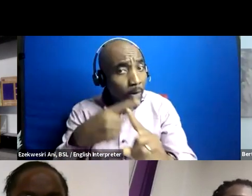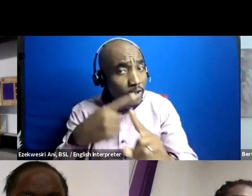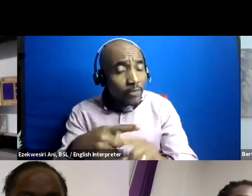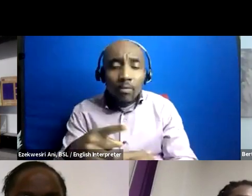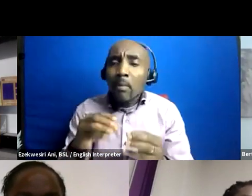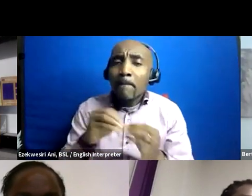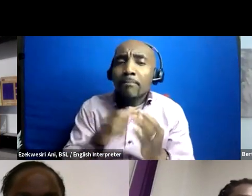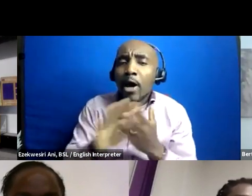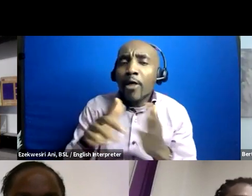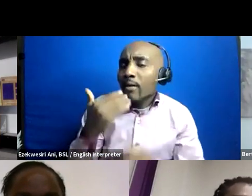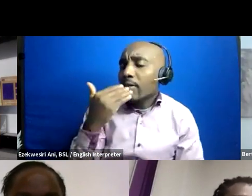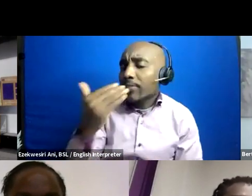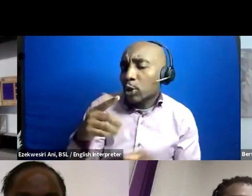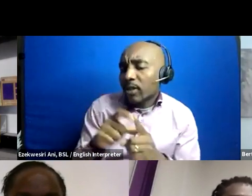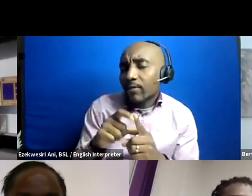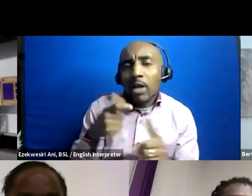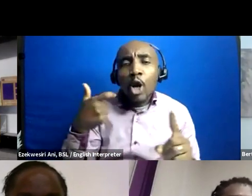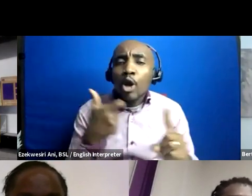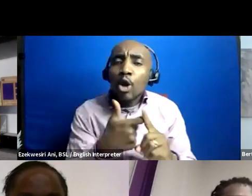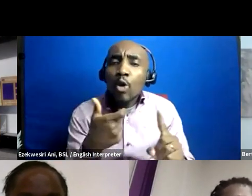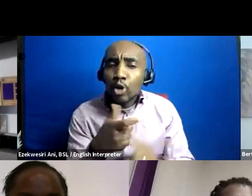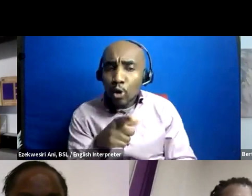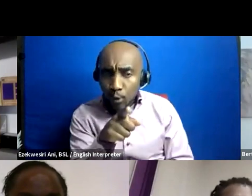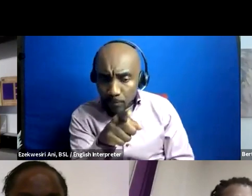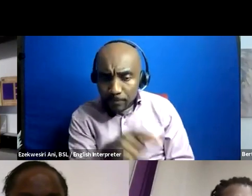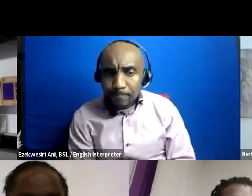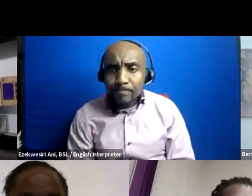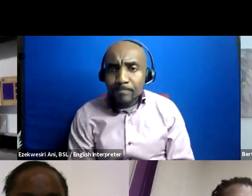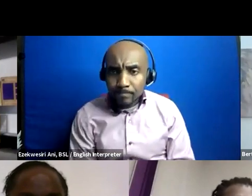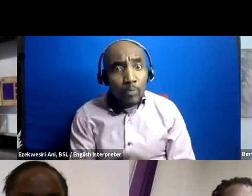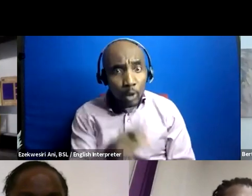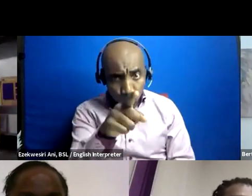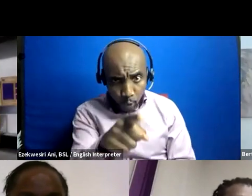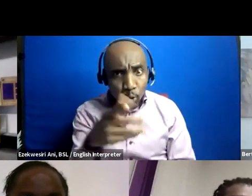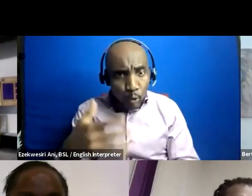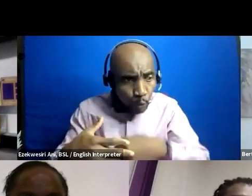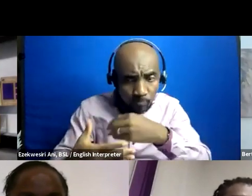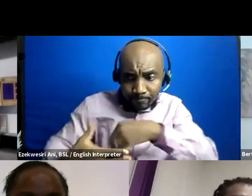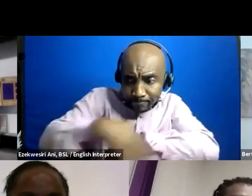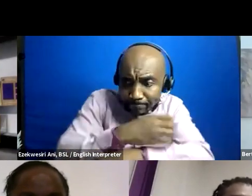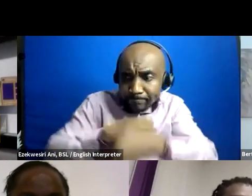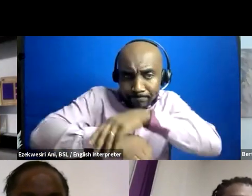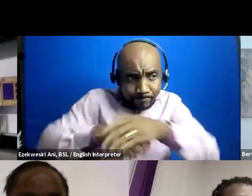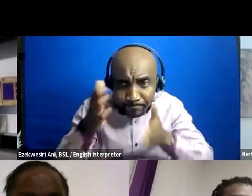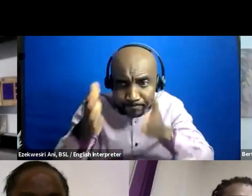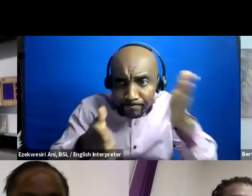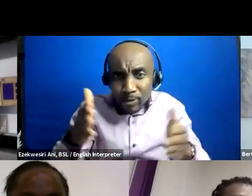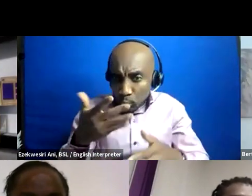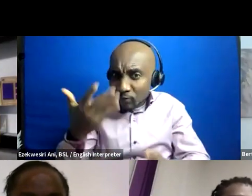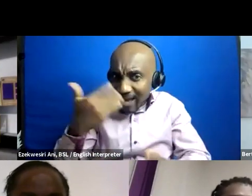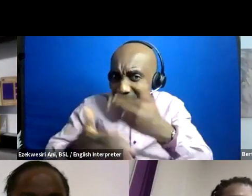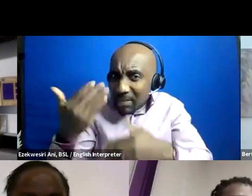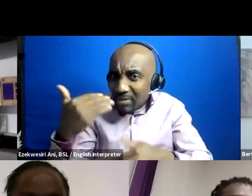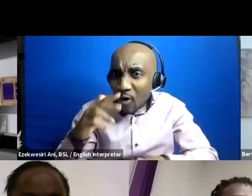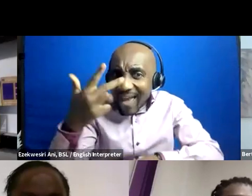you with that. And Kojo, I think for you actively sought out help. You said about 8 times, yeah,